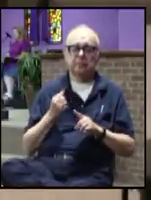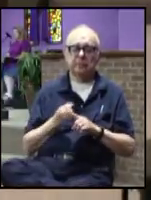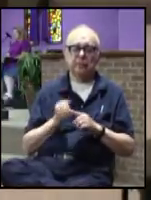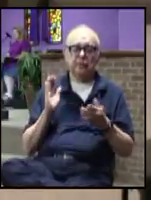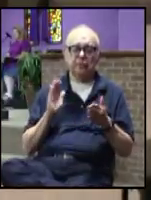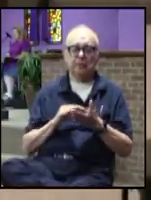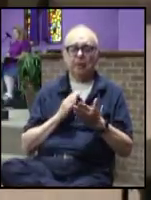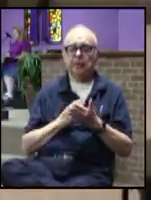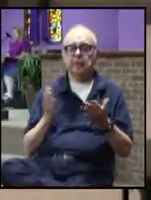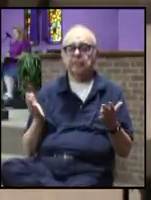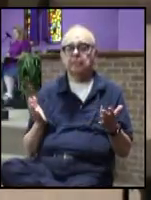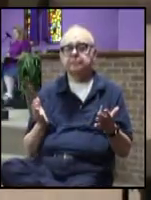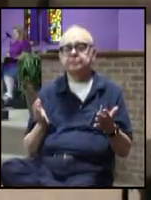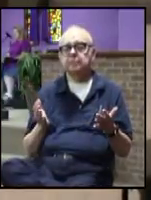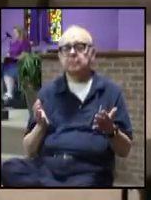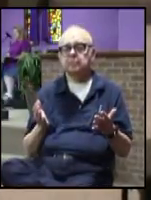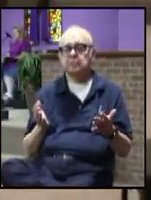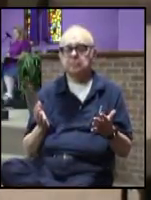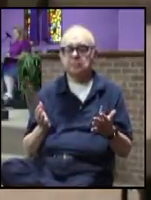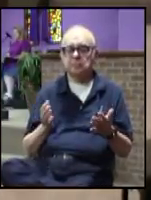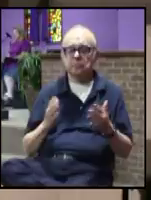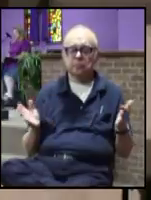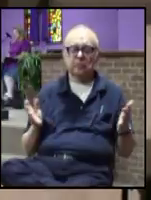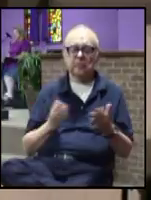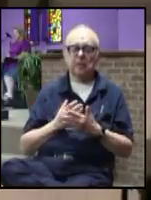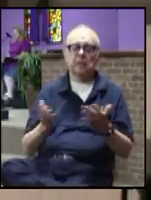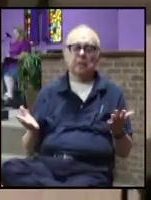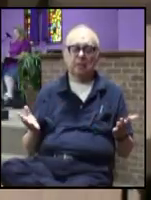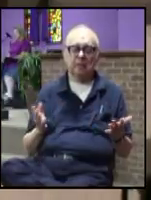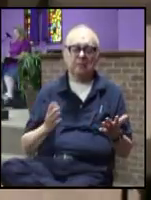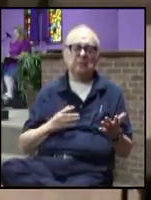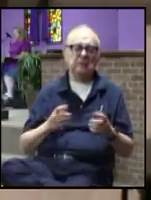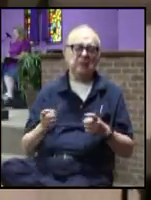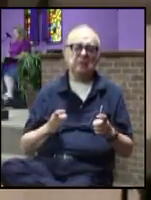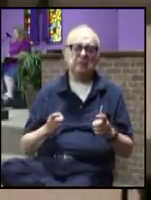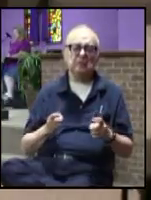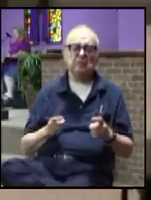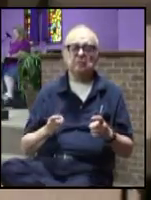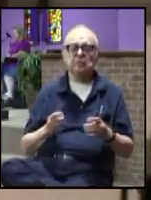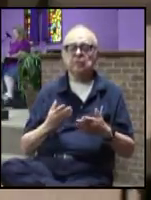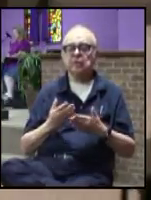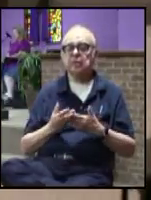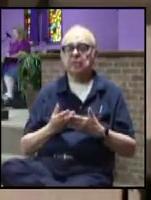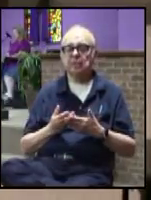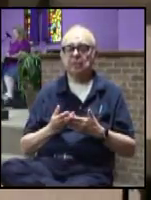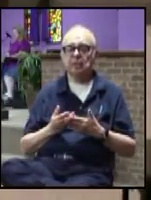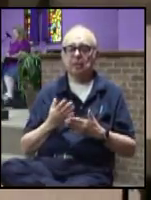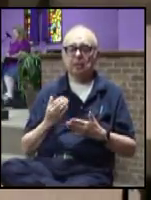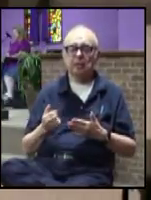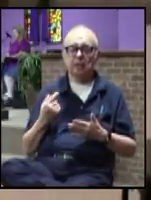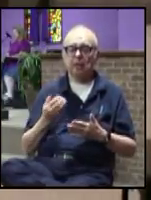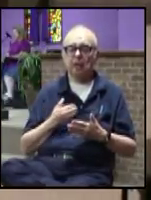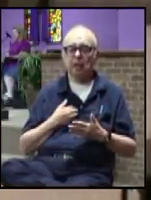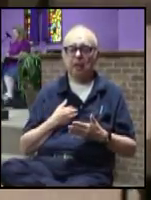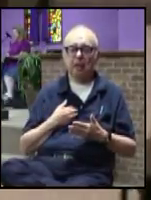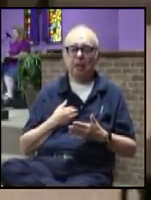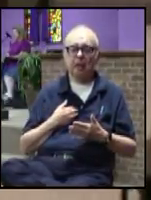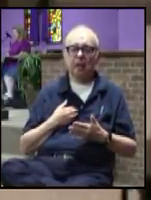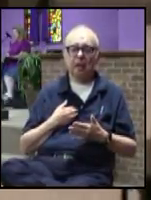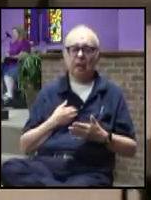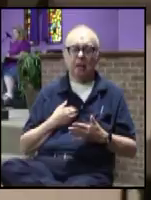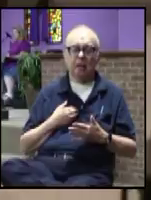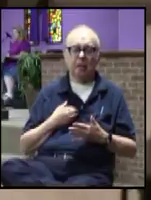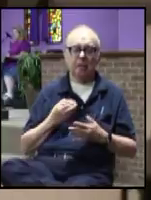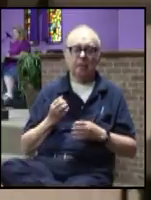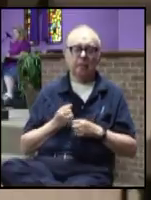hit with little stuff. The huge stuff, a lot of times we handle pretty good. Because we know there's nothing we